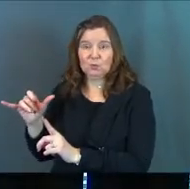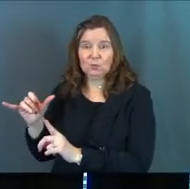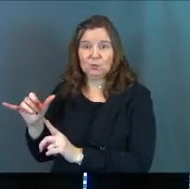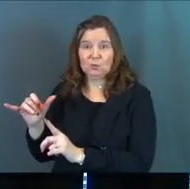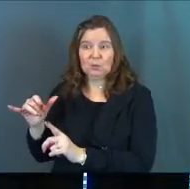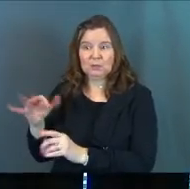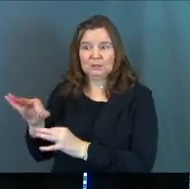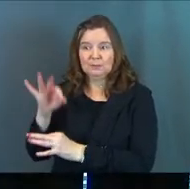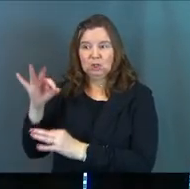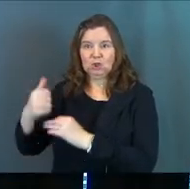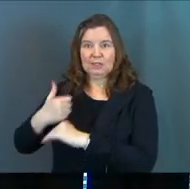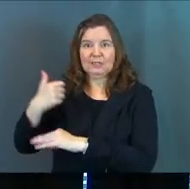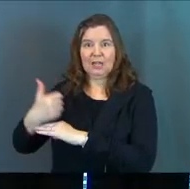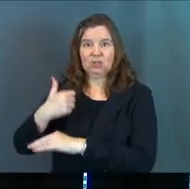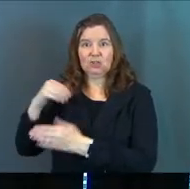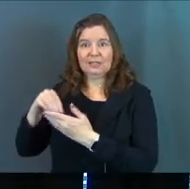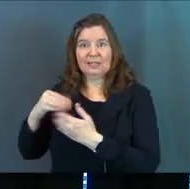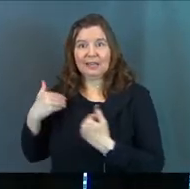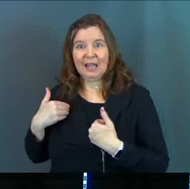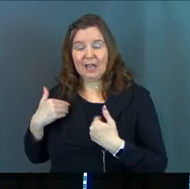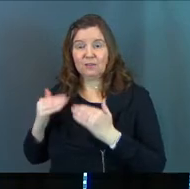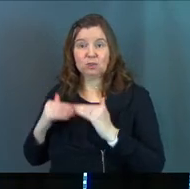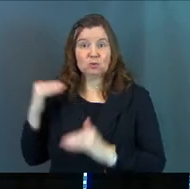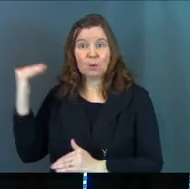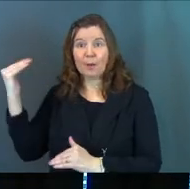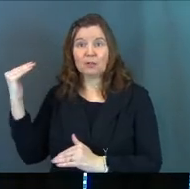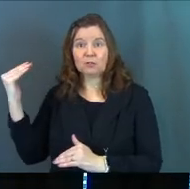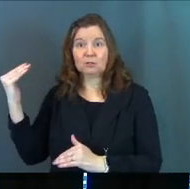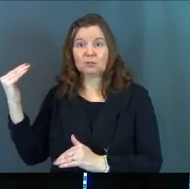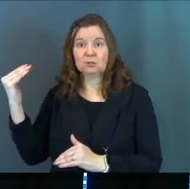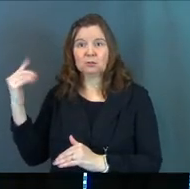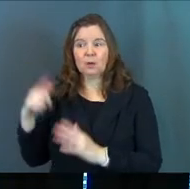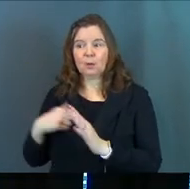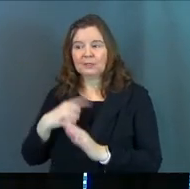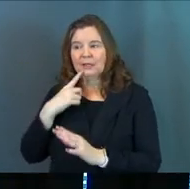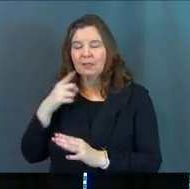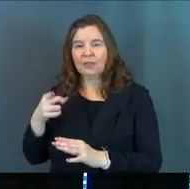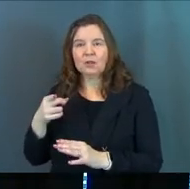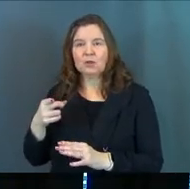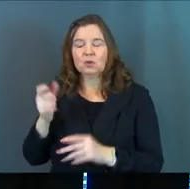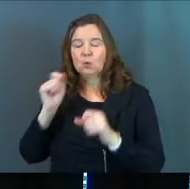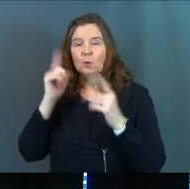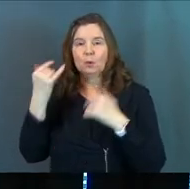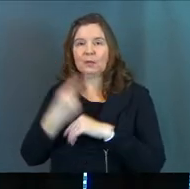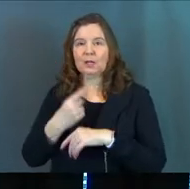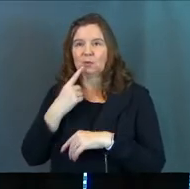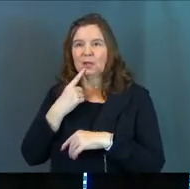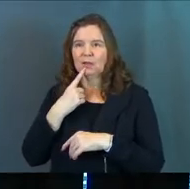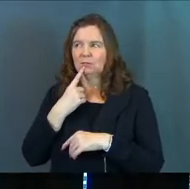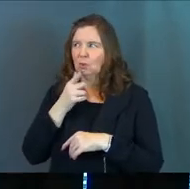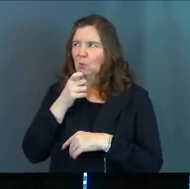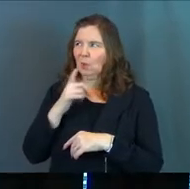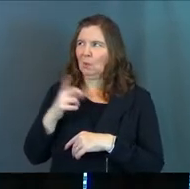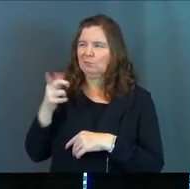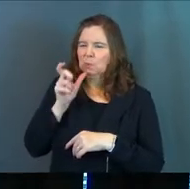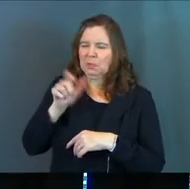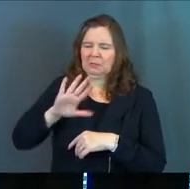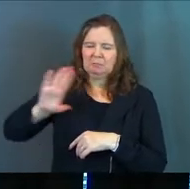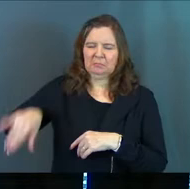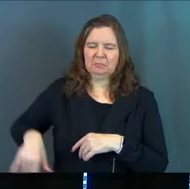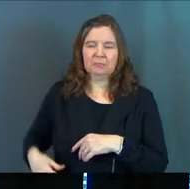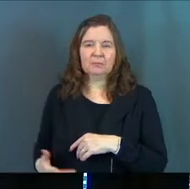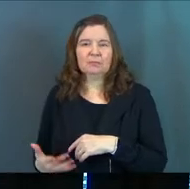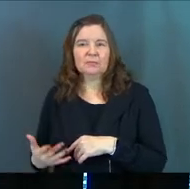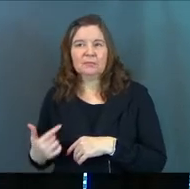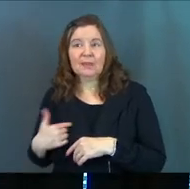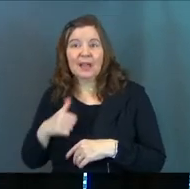There's also spiritual danger in having so much. And what he says, that you wake up one day and you say, who is the Lord? What's he saying?